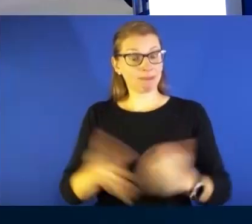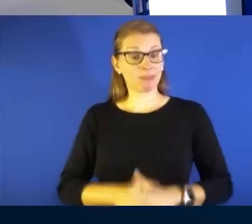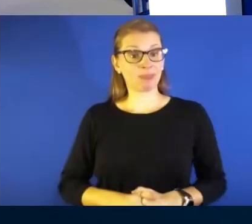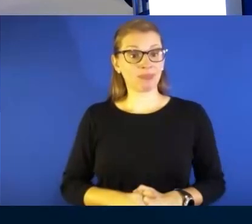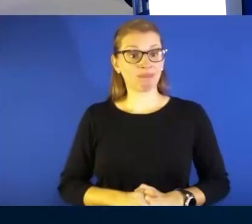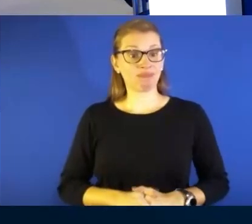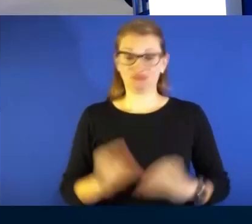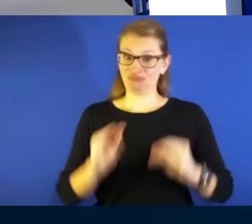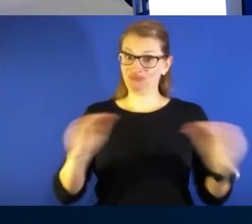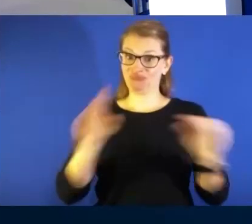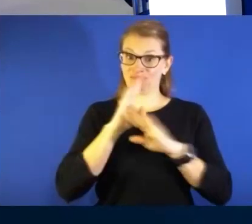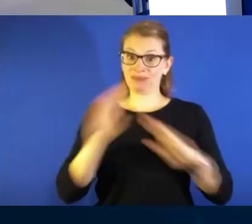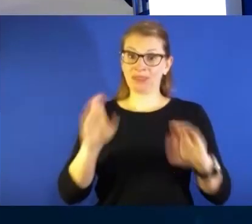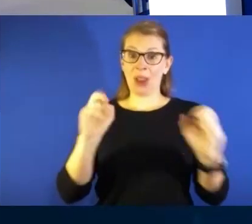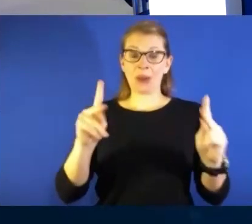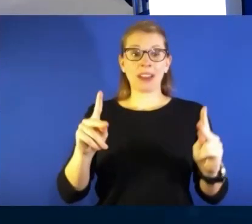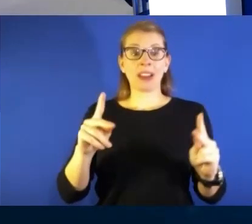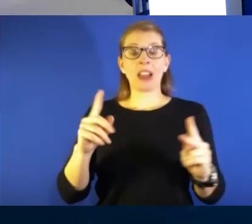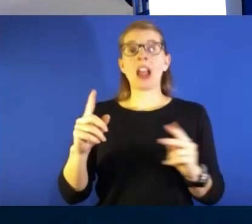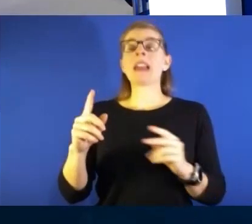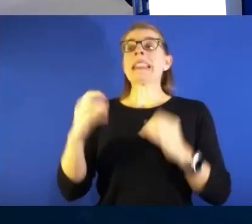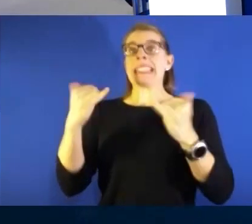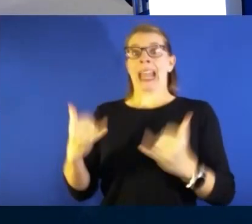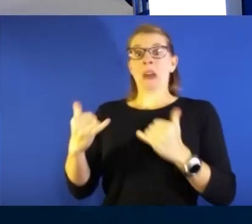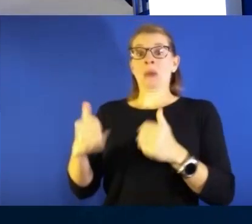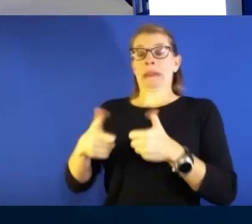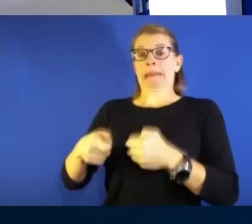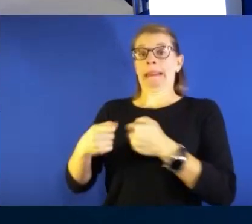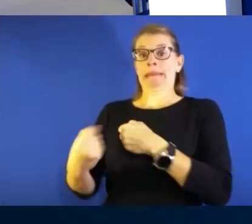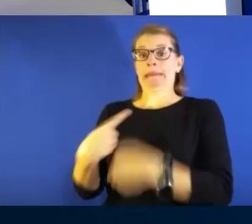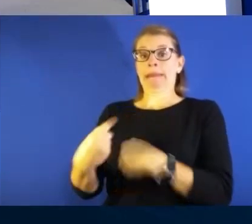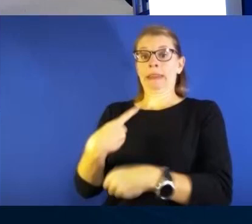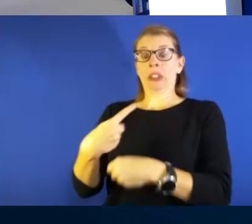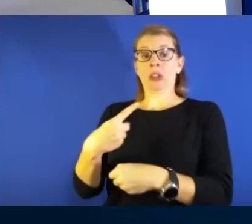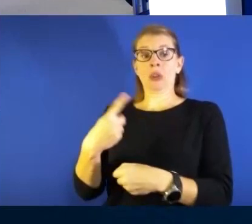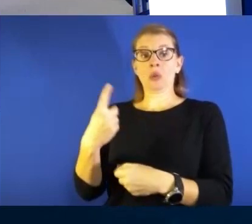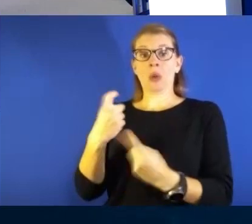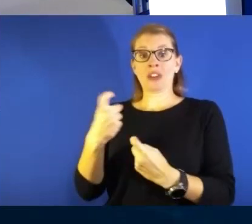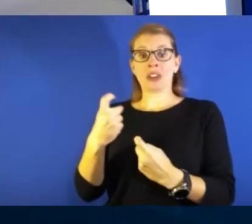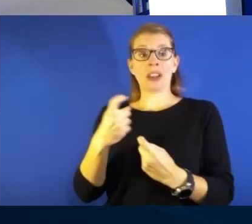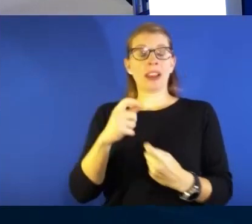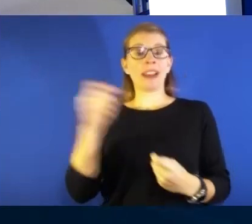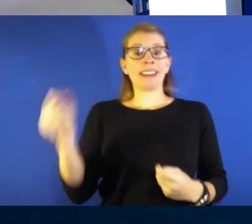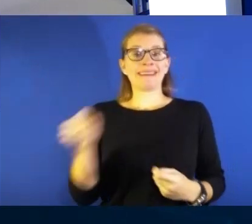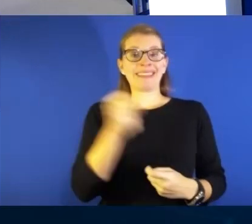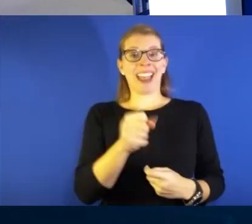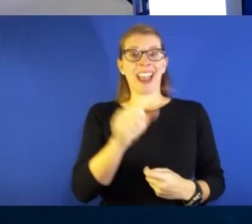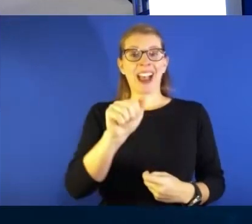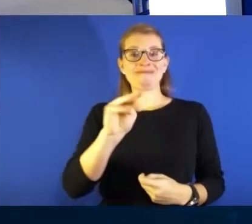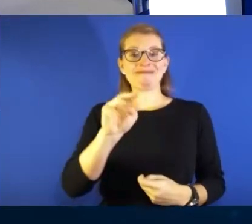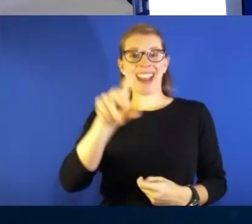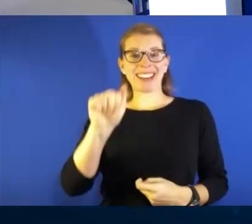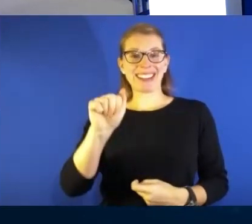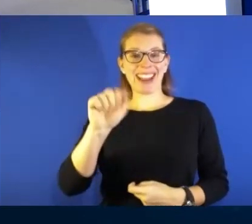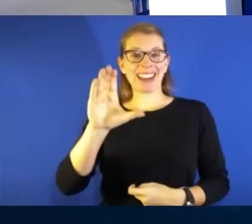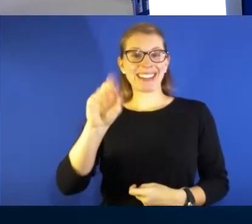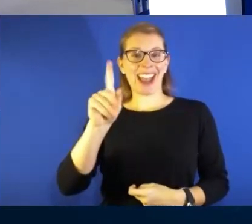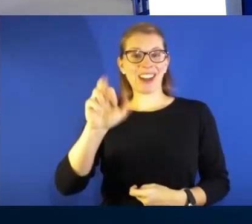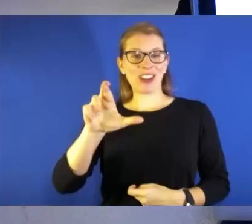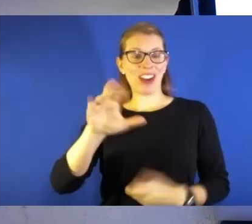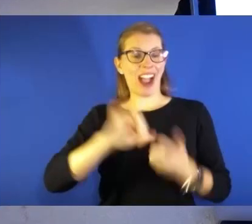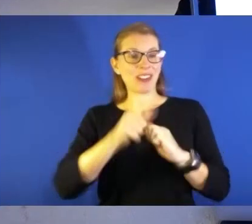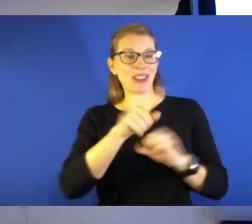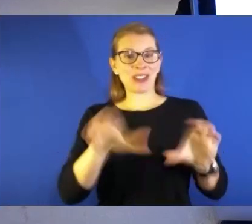All right. Okay, start sending in your questions. We'll get to those in just a bit, but let's bring in Amanda Cackler. How are you? Good morning. I'm doing well. Director of Infection